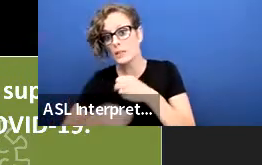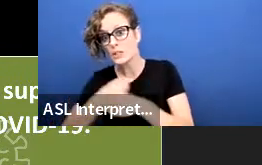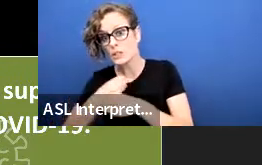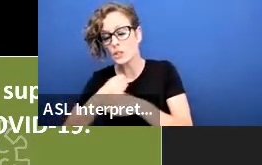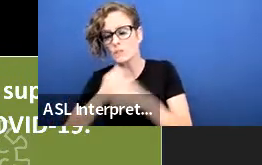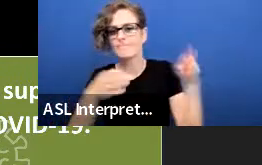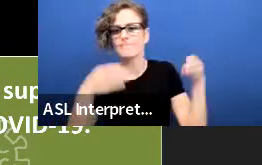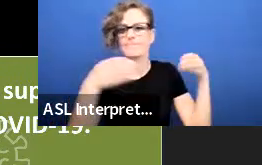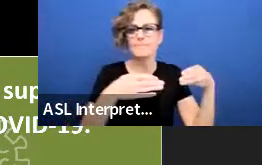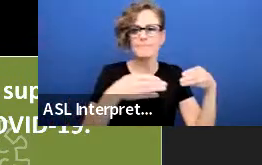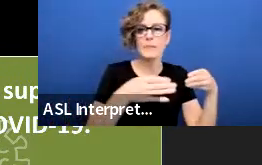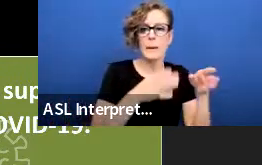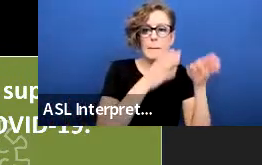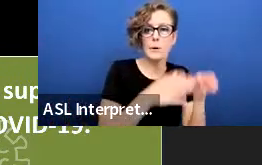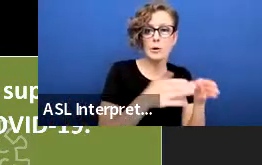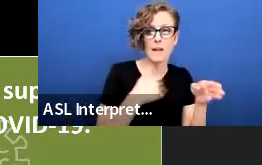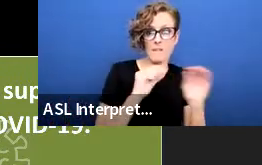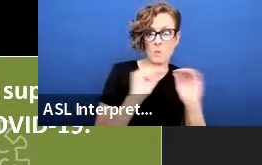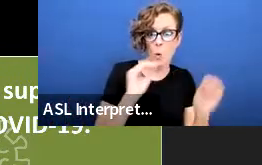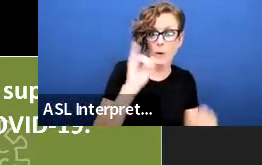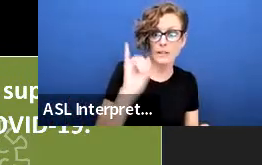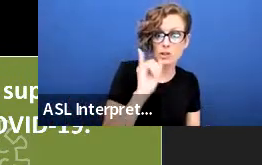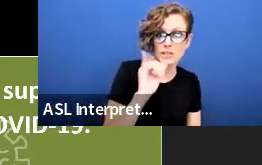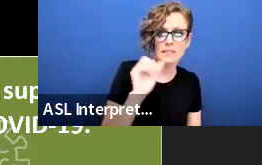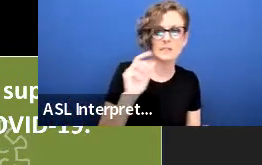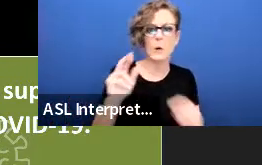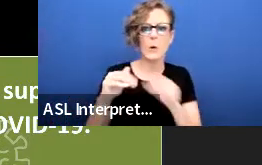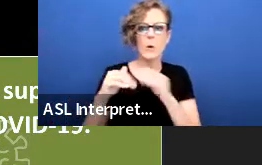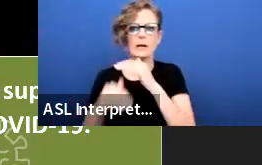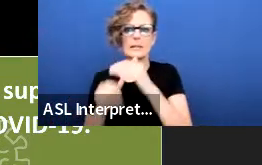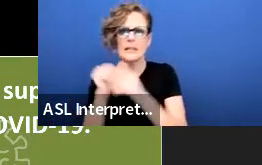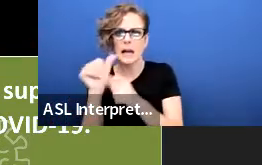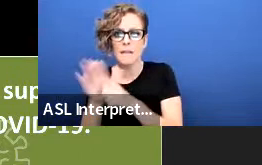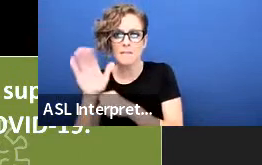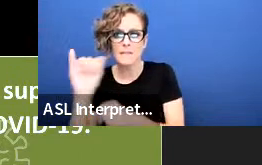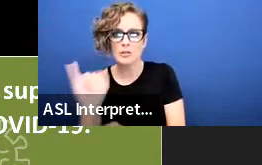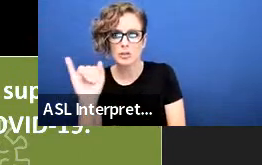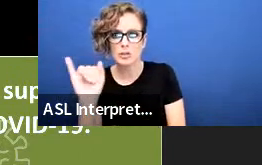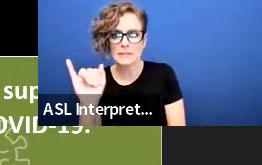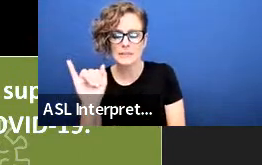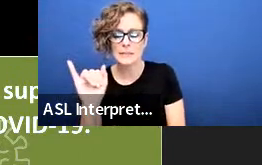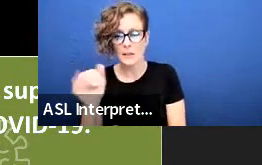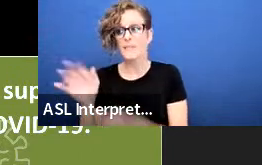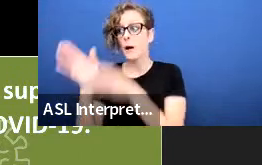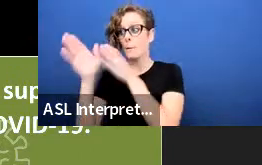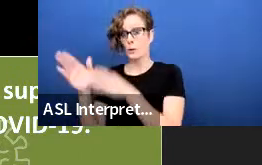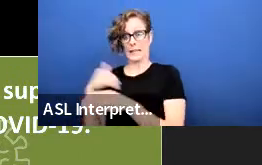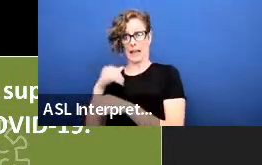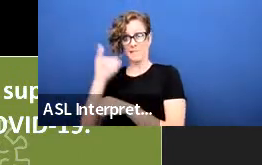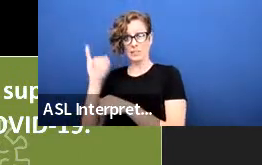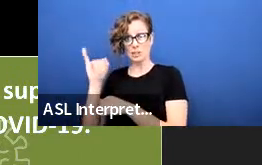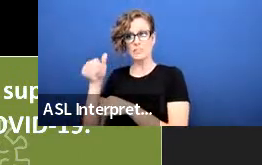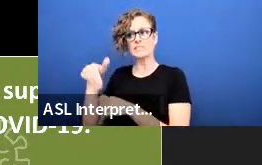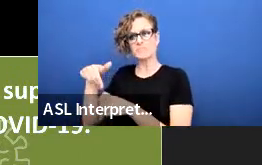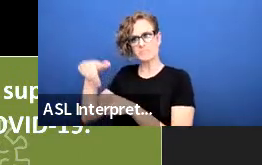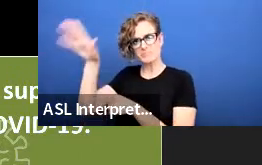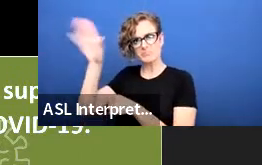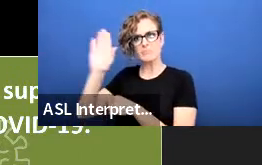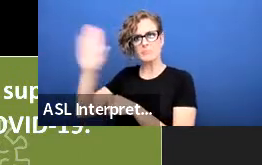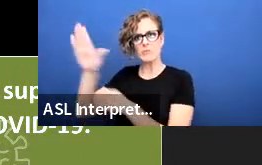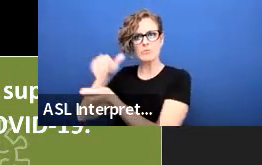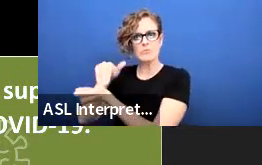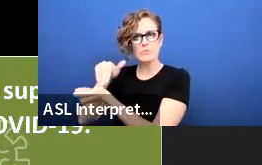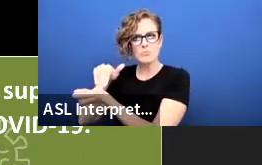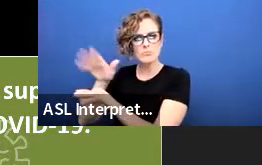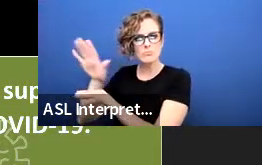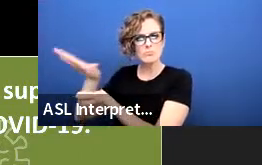and underinsured individuals and really direct individuals who have insurance to their providers. So we've already been working